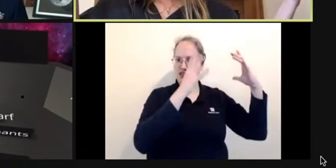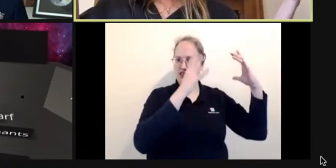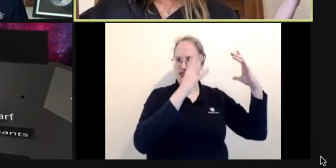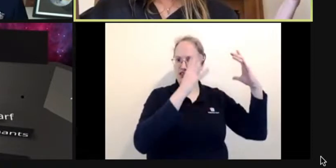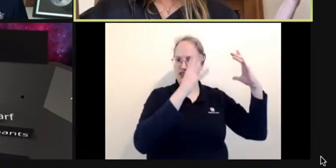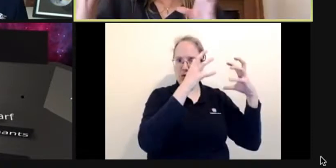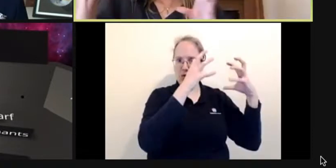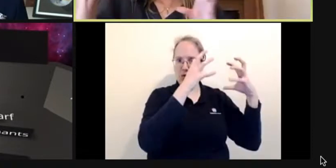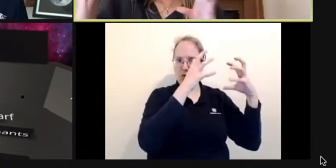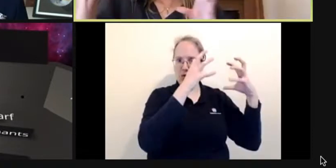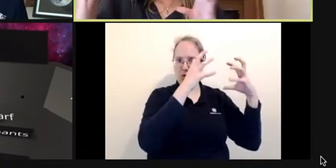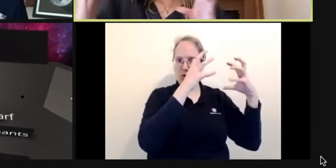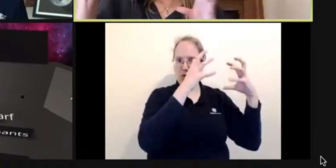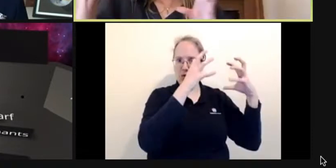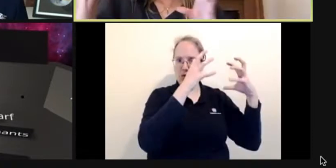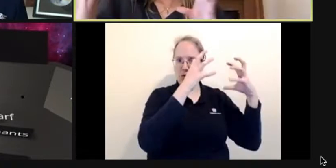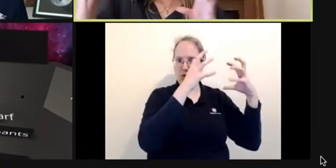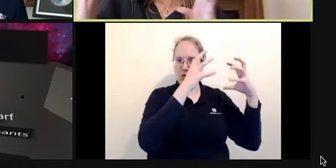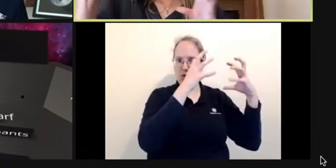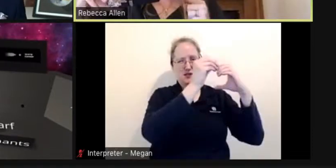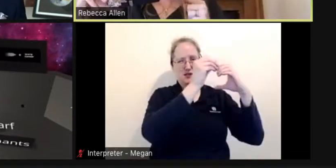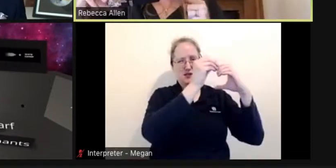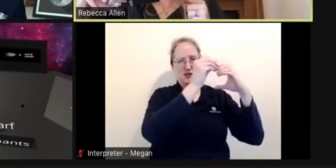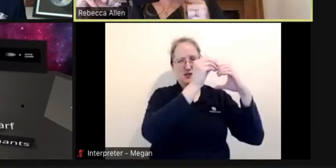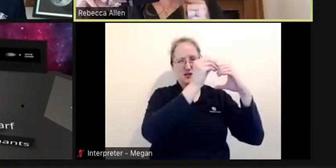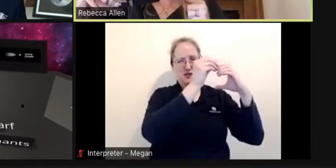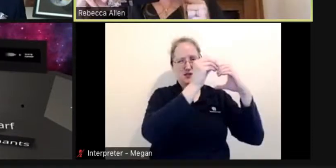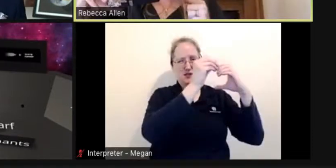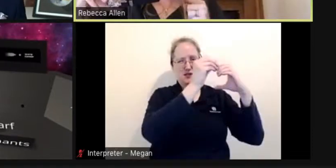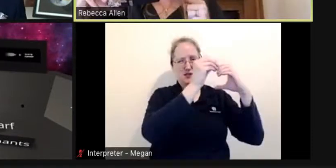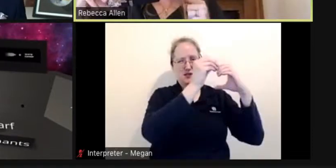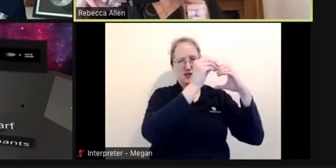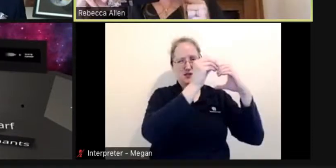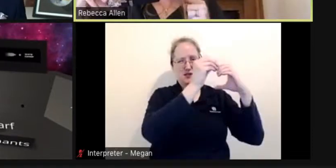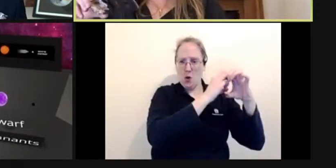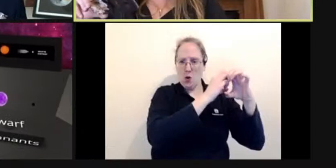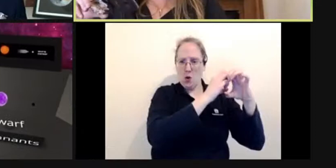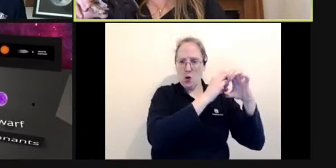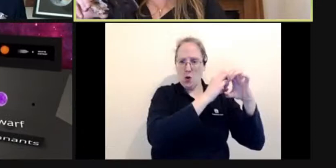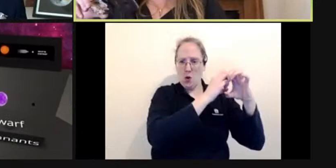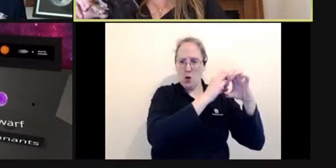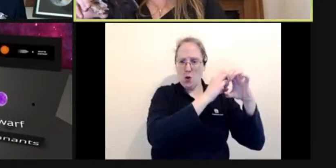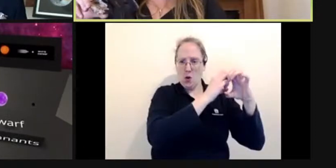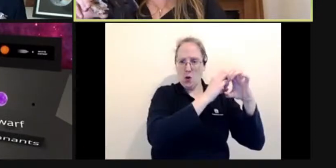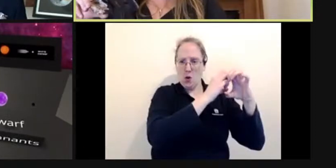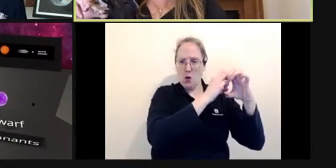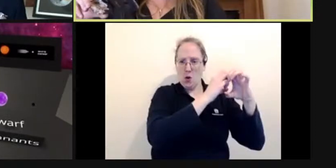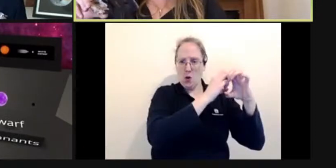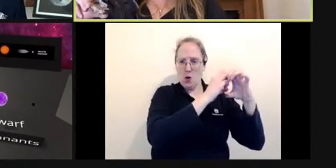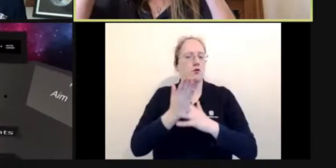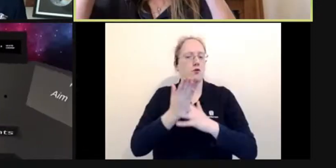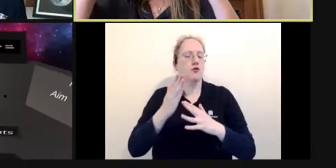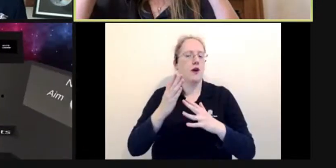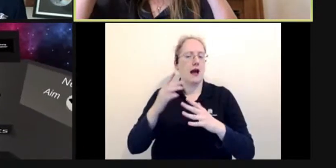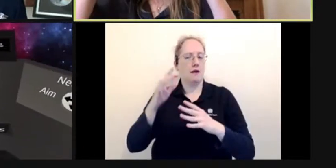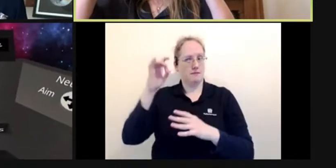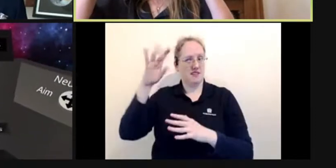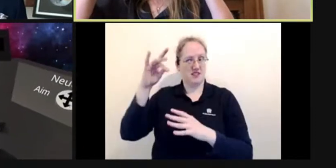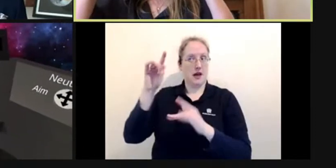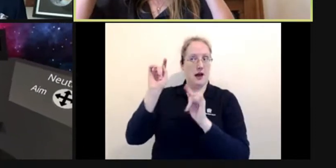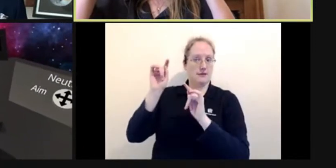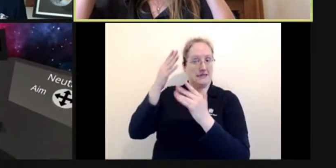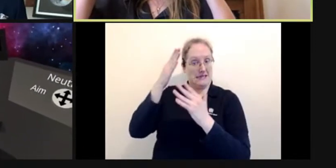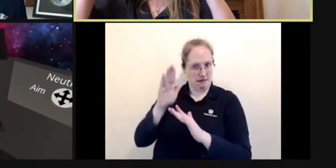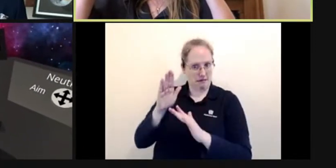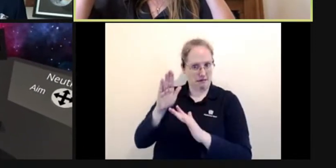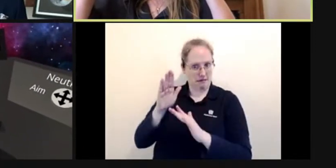outer layers. But let's go through the journey of a star about 10 times the mass of our sun. So I want you